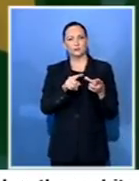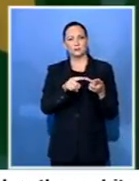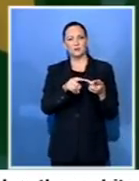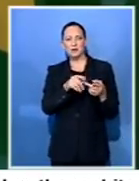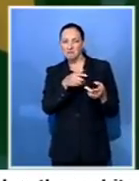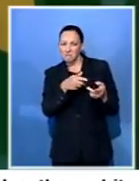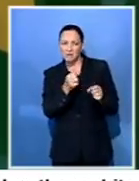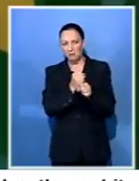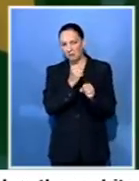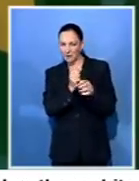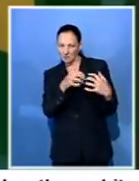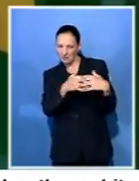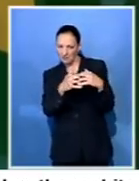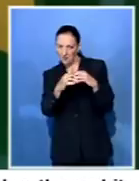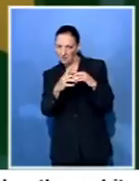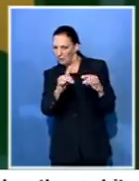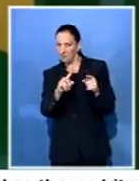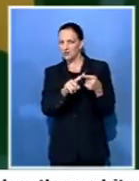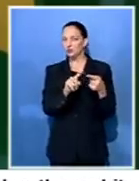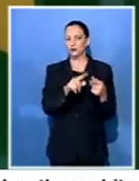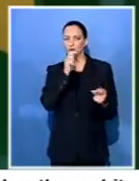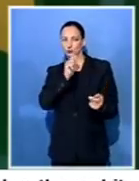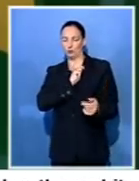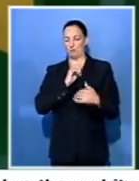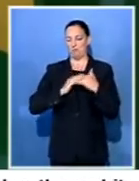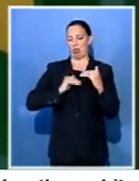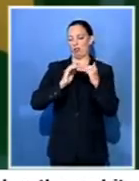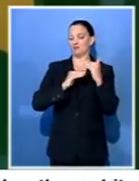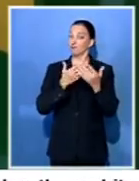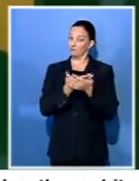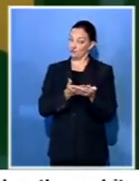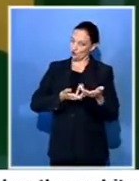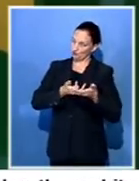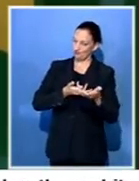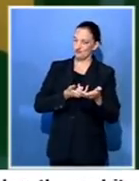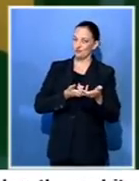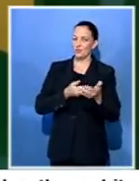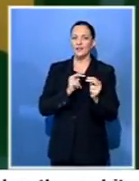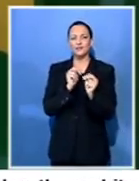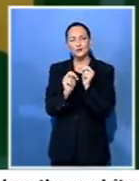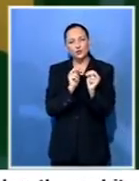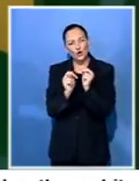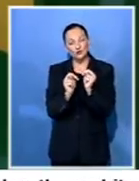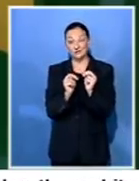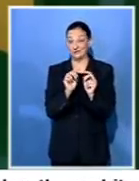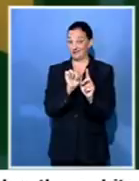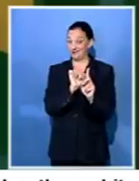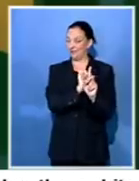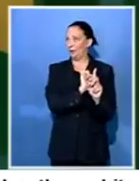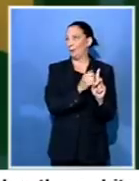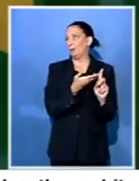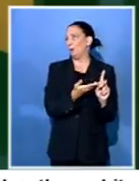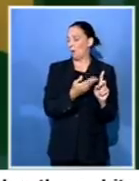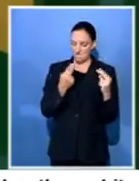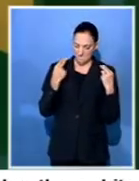consensus making, trust building, and cooperation. In negotiations, he was